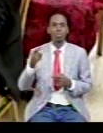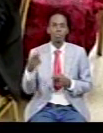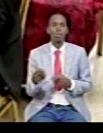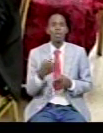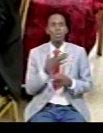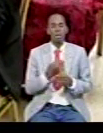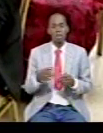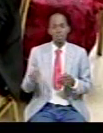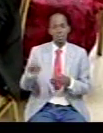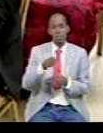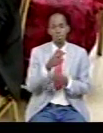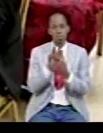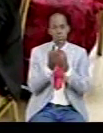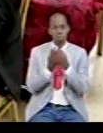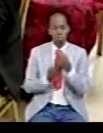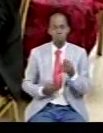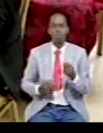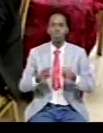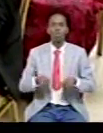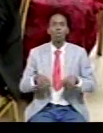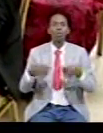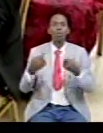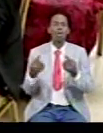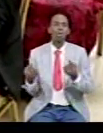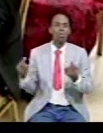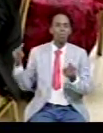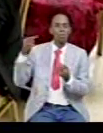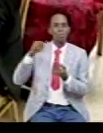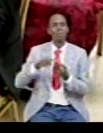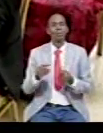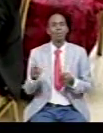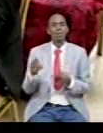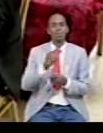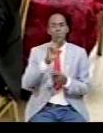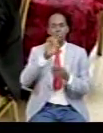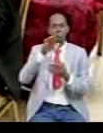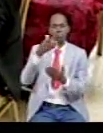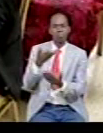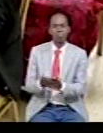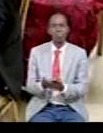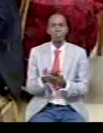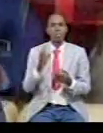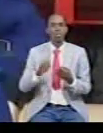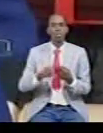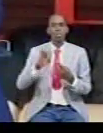two went until they came to